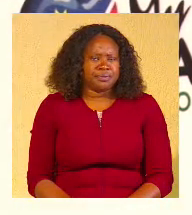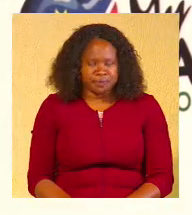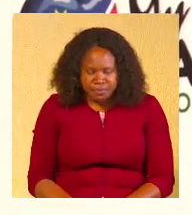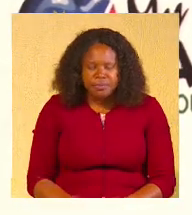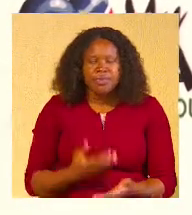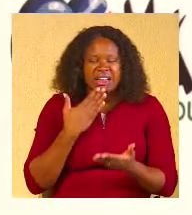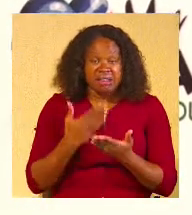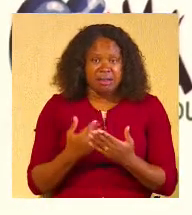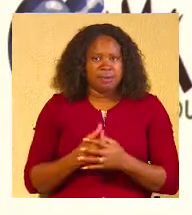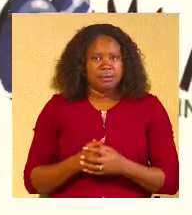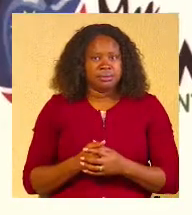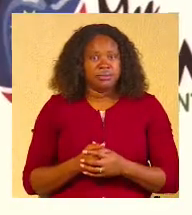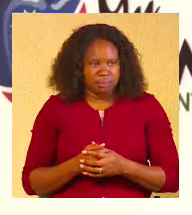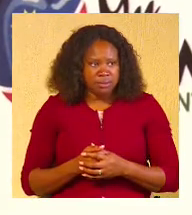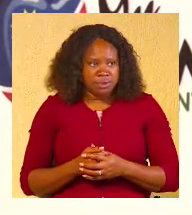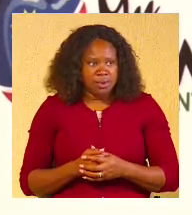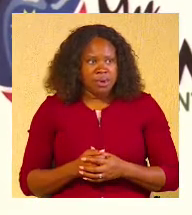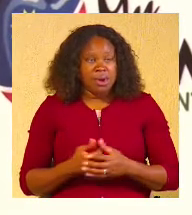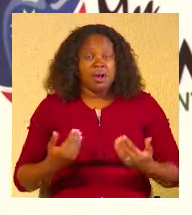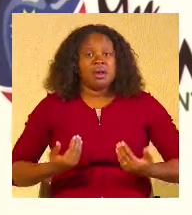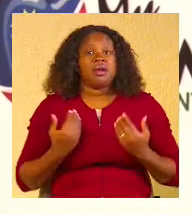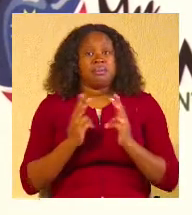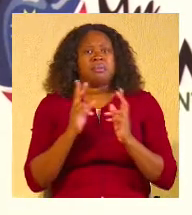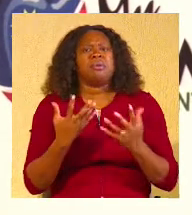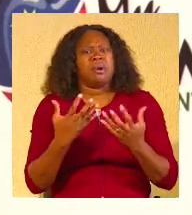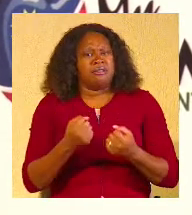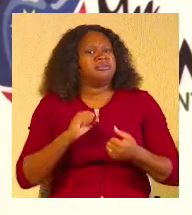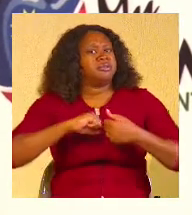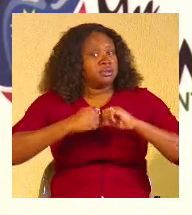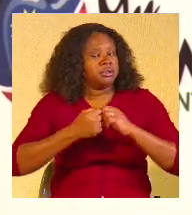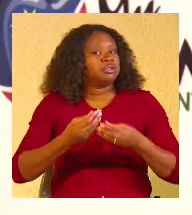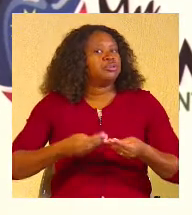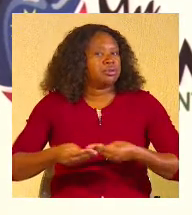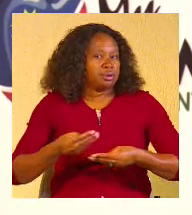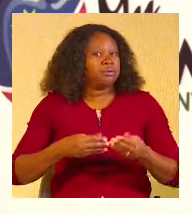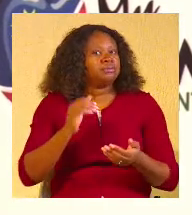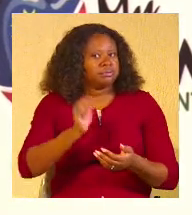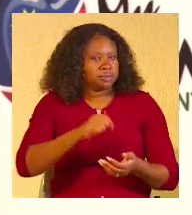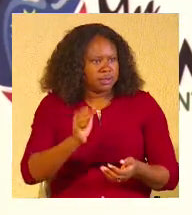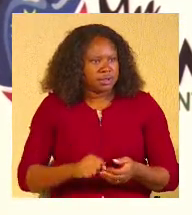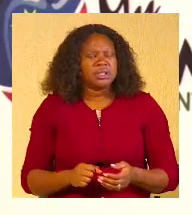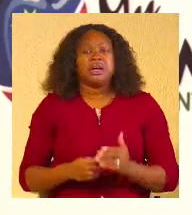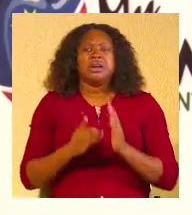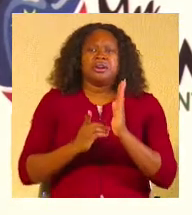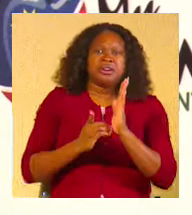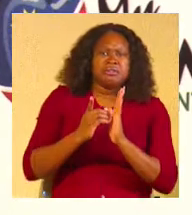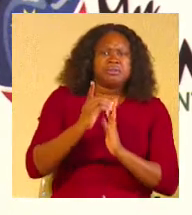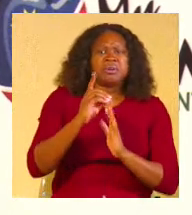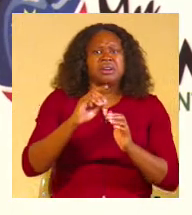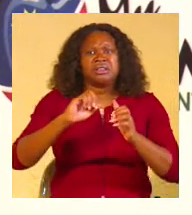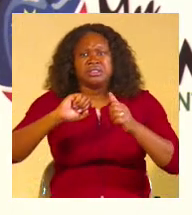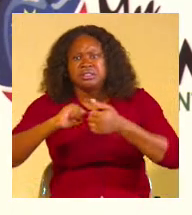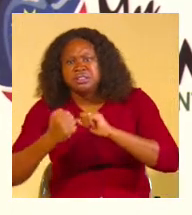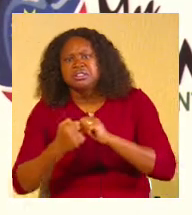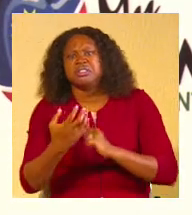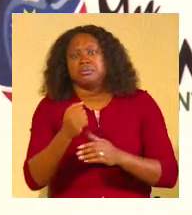no doubt that young people will face economic hardships as well as developmental shortcomings because of